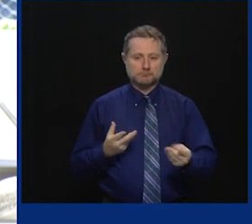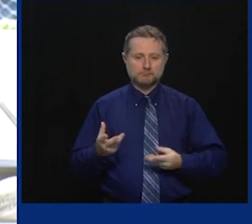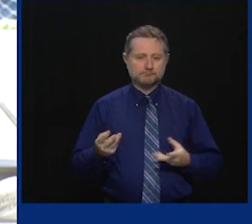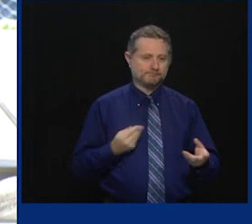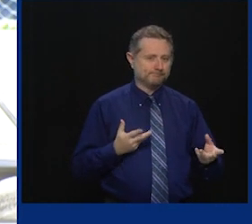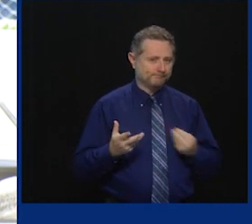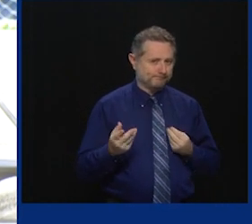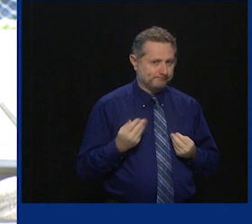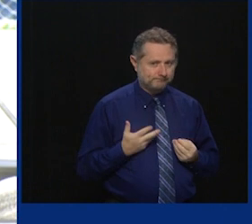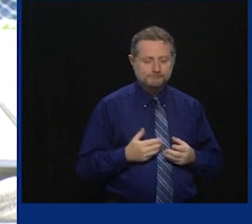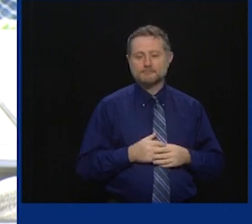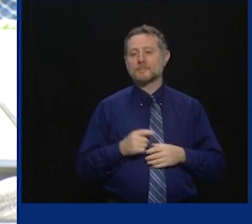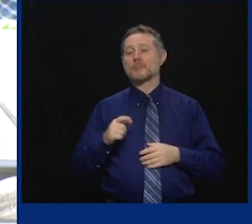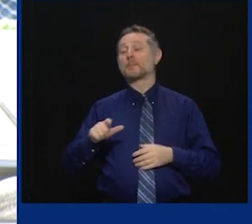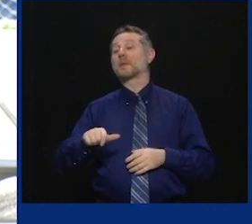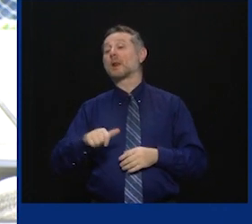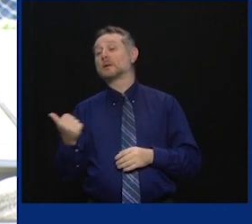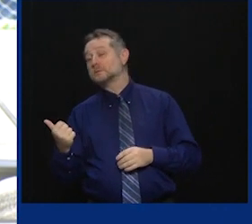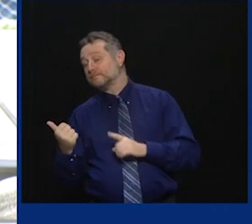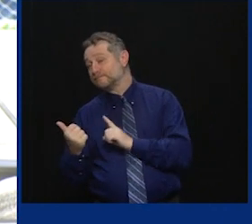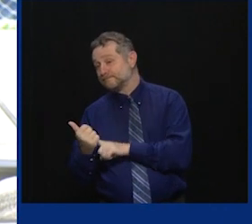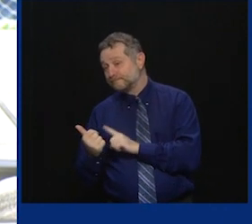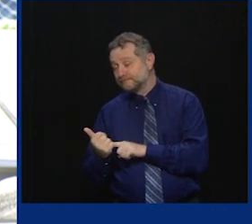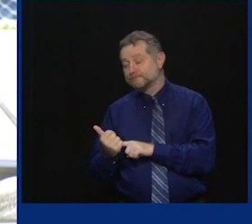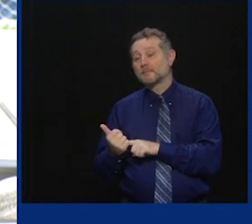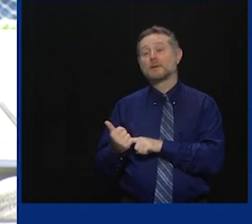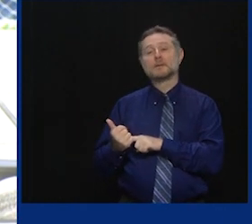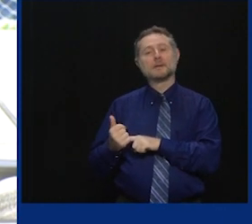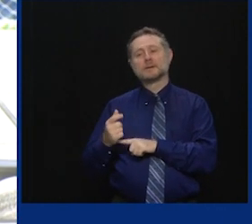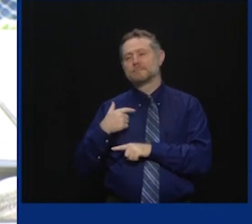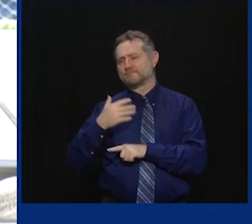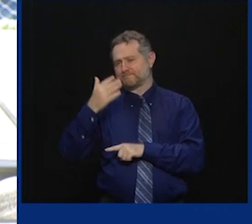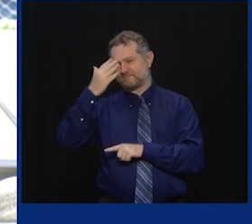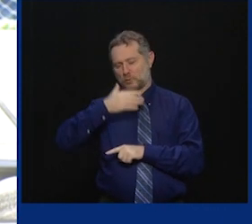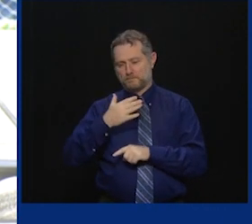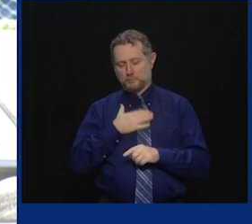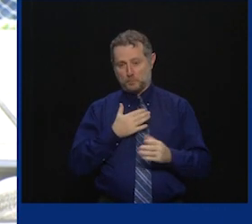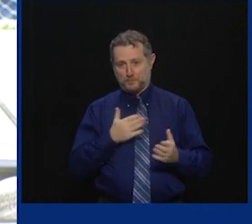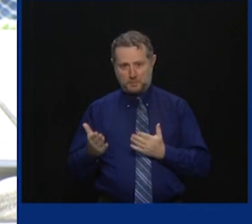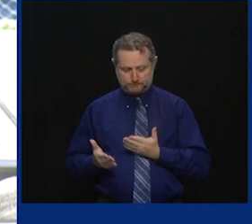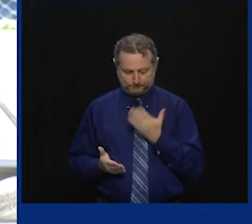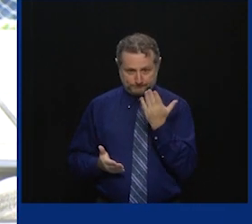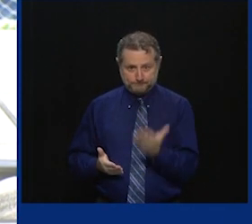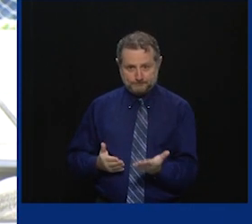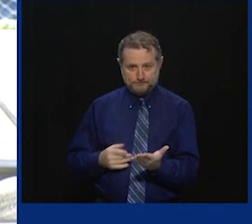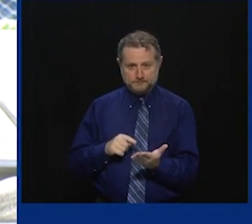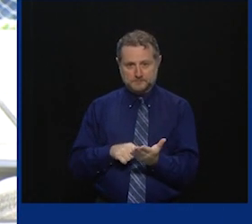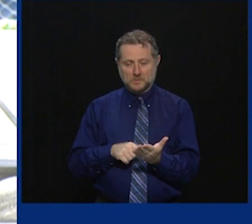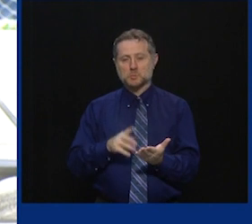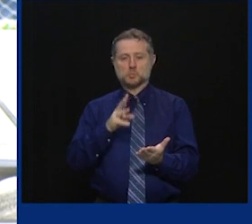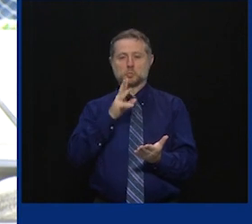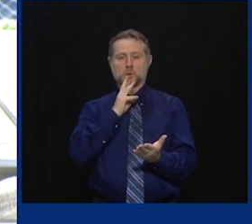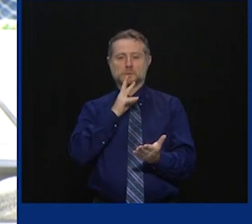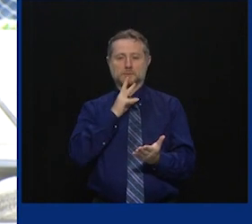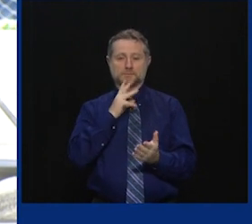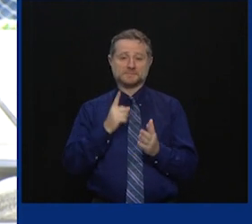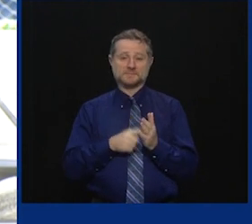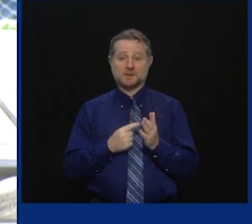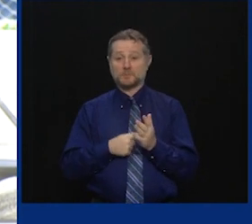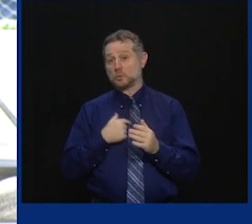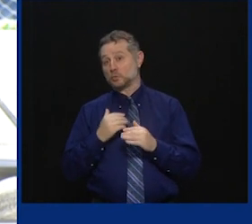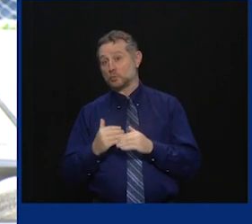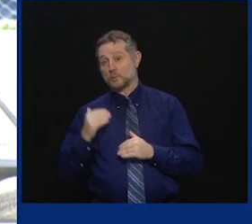center, literally since I took office, and that's water. Sometimes too much water.